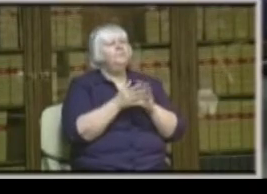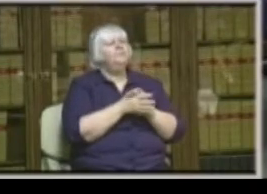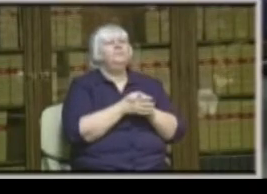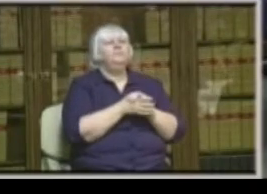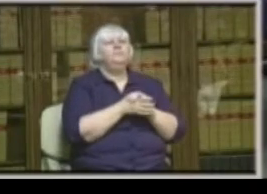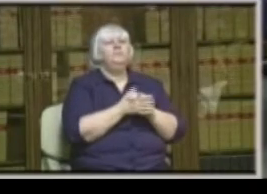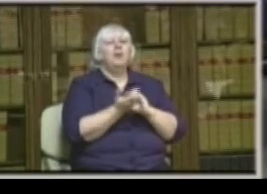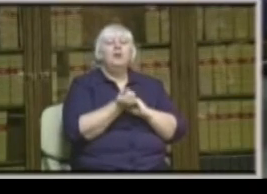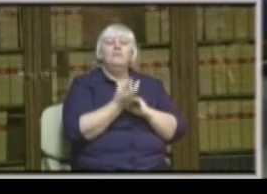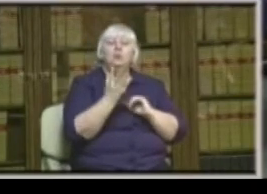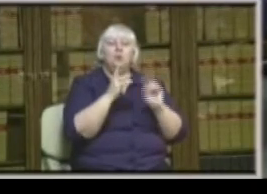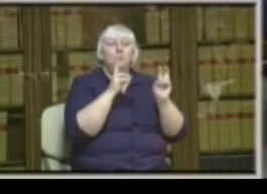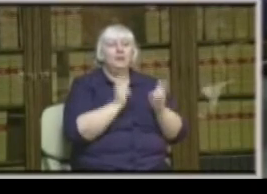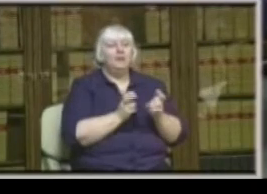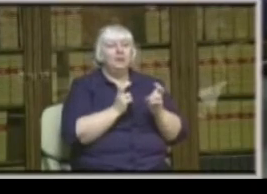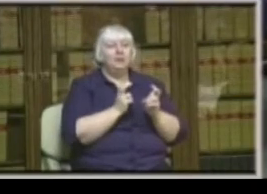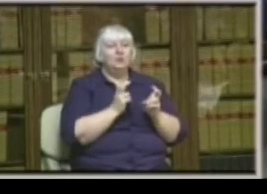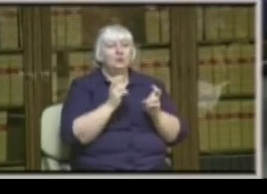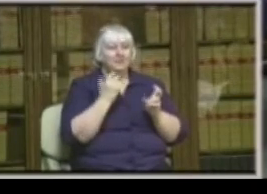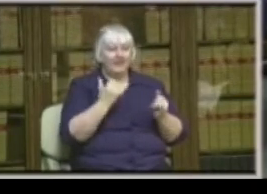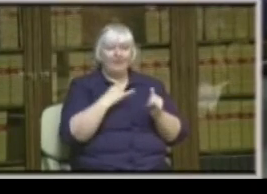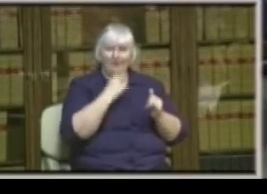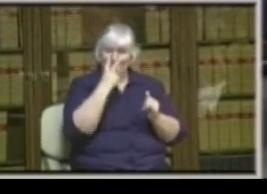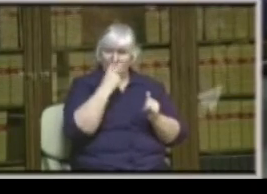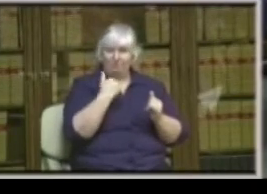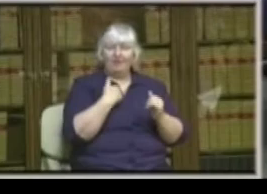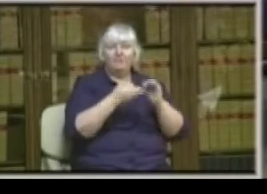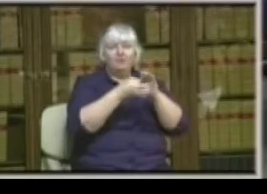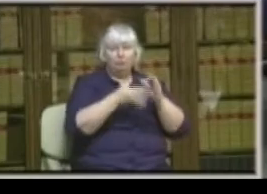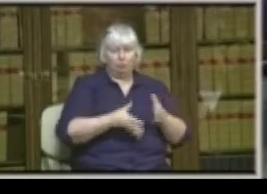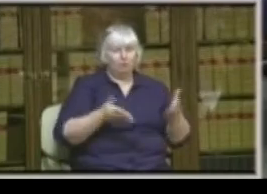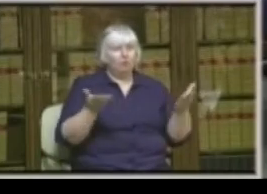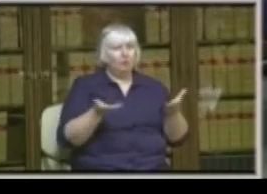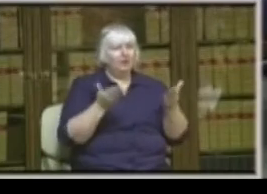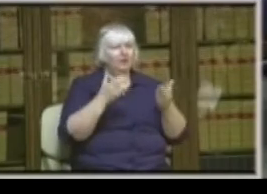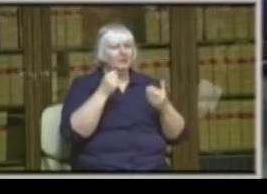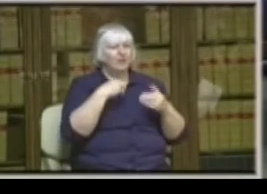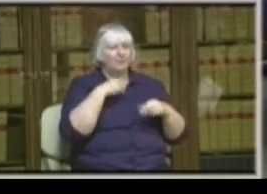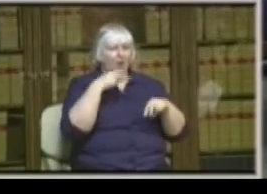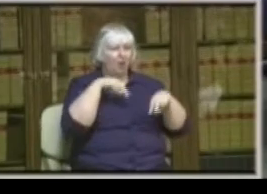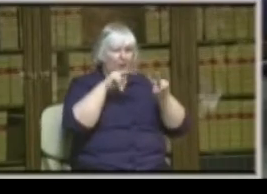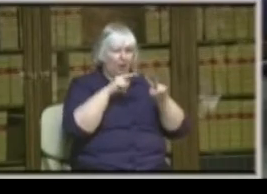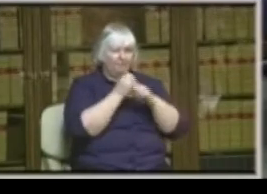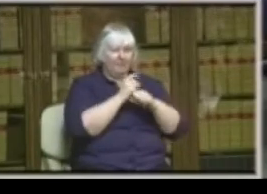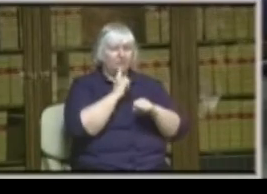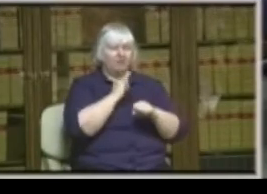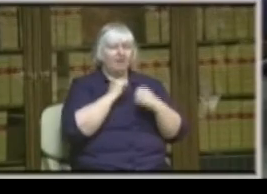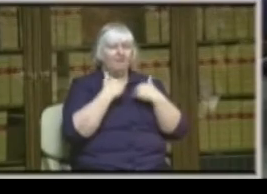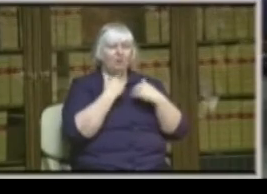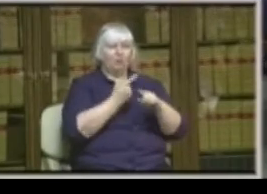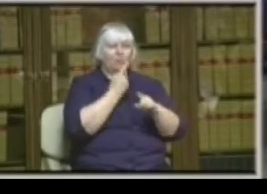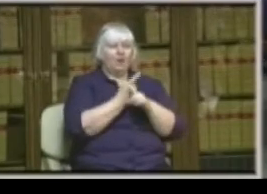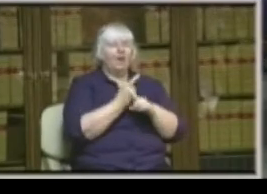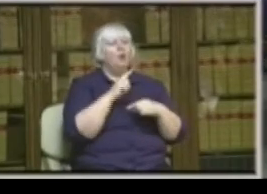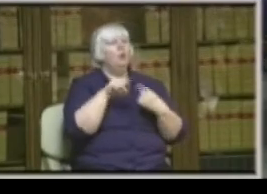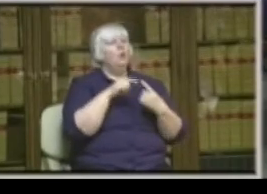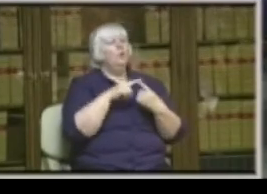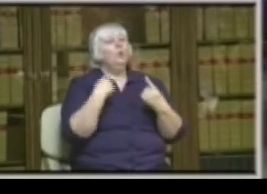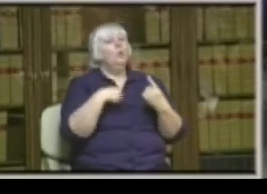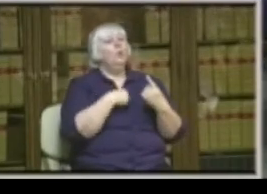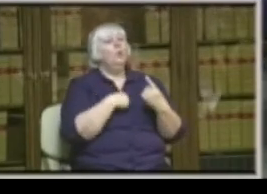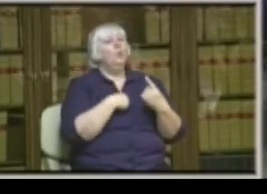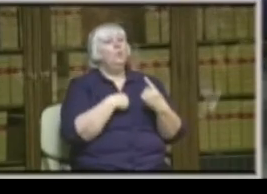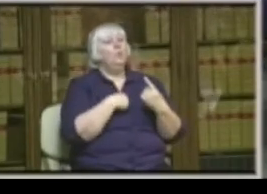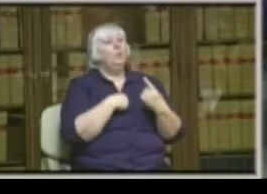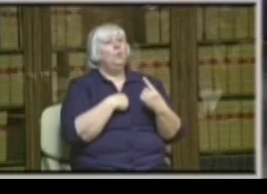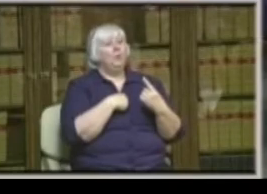the issues is that, and I see we have an American Sign Language interpreter, so I'll look to her to make sure I got it right. So when we go